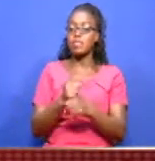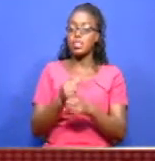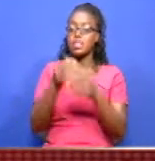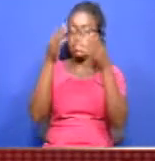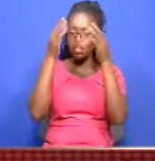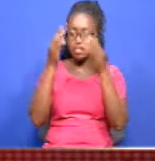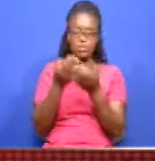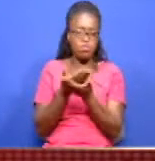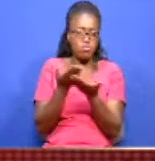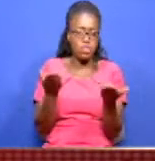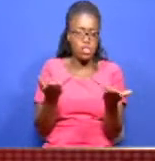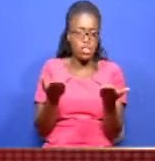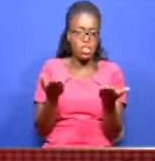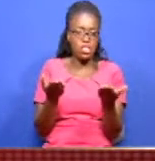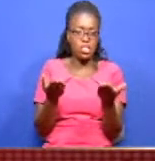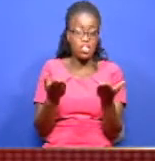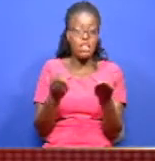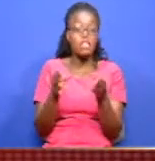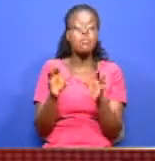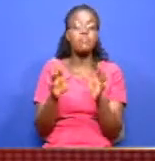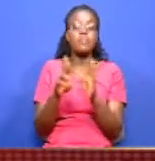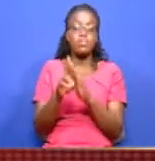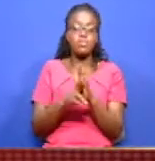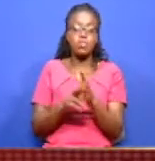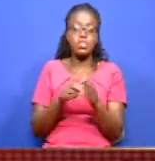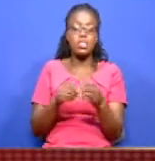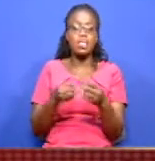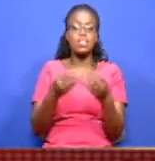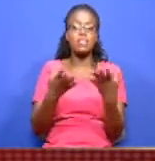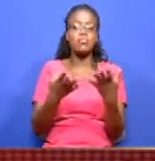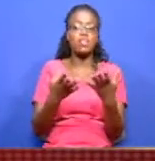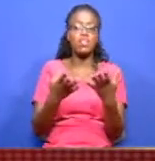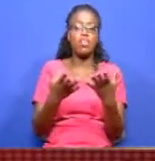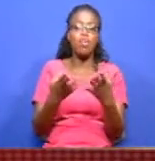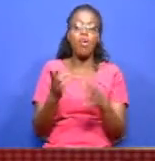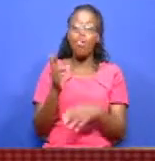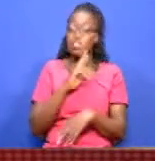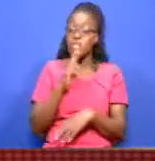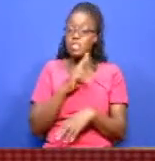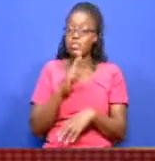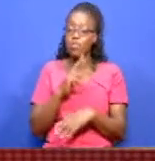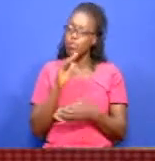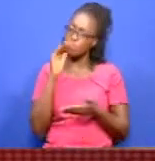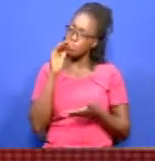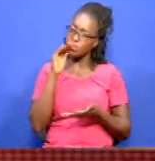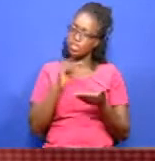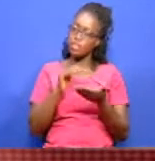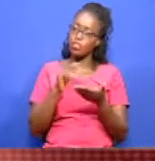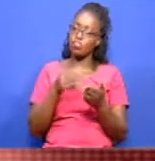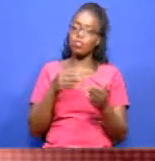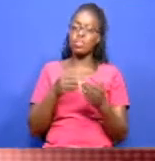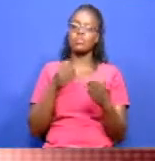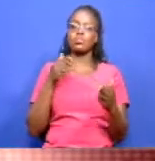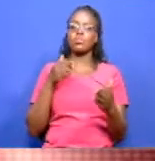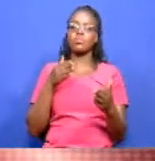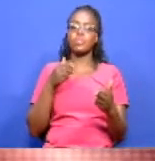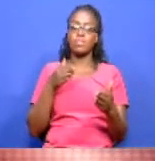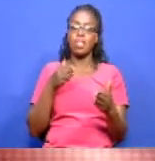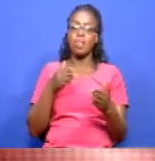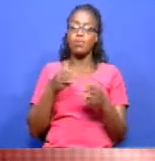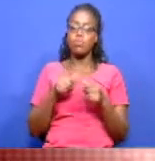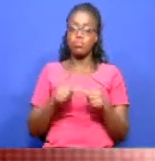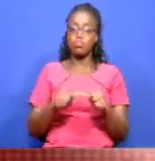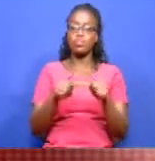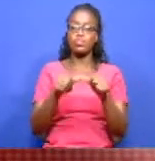decisions when the measures are either imposed or made stricter, or when they are eased or lifted. And I think it will continue to